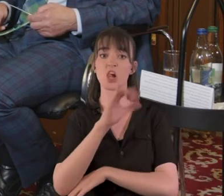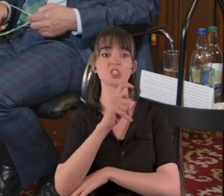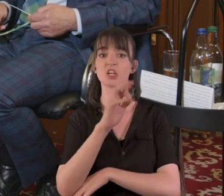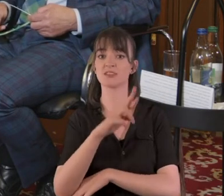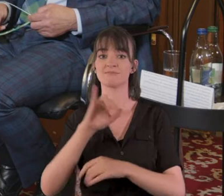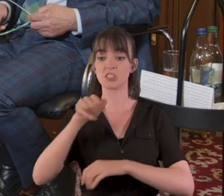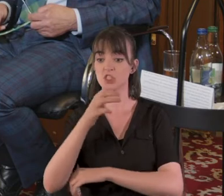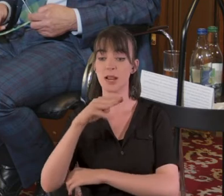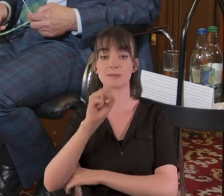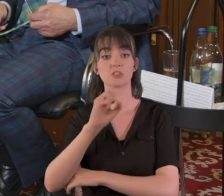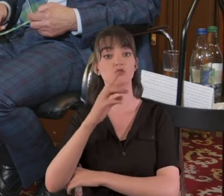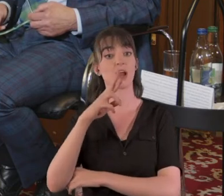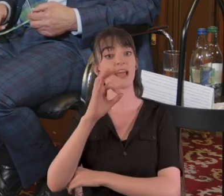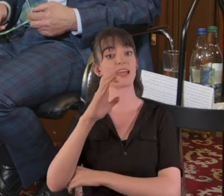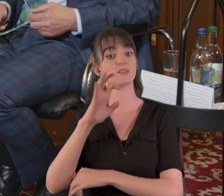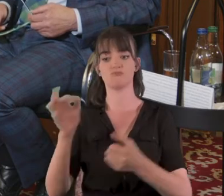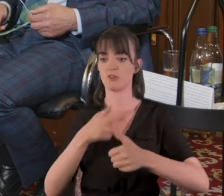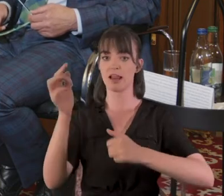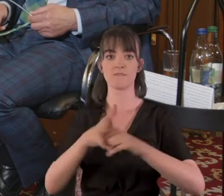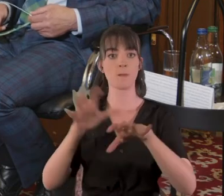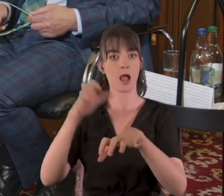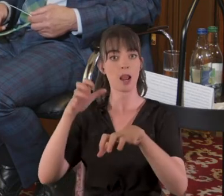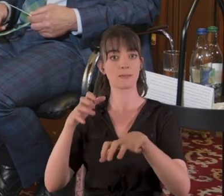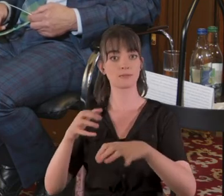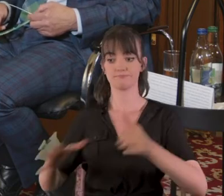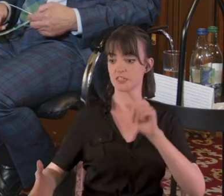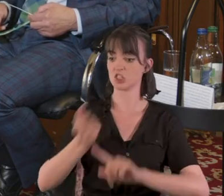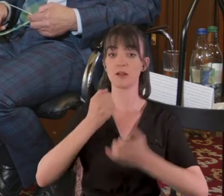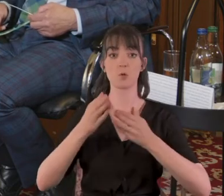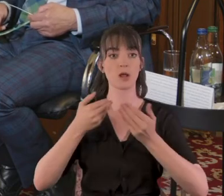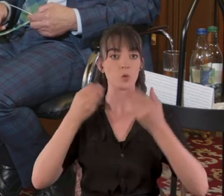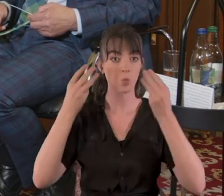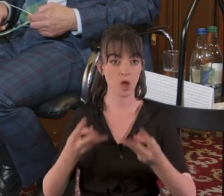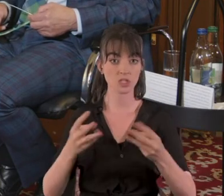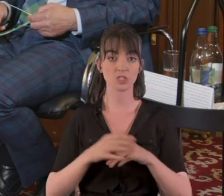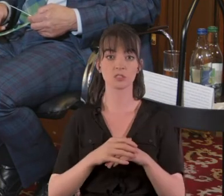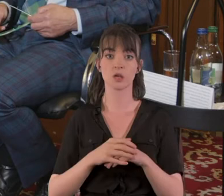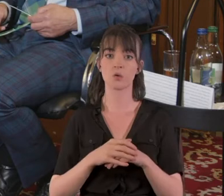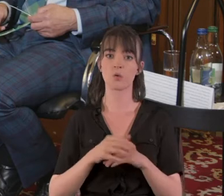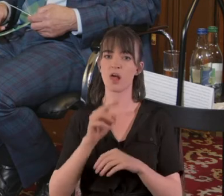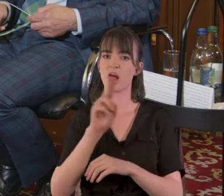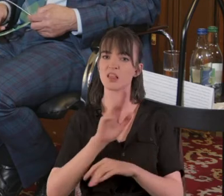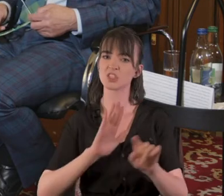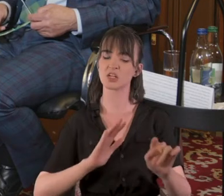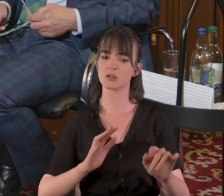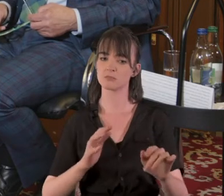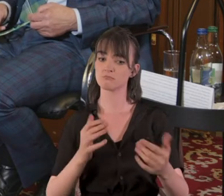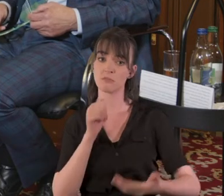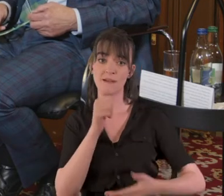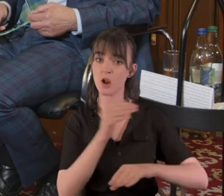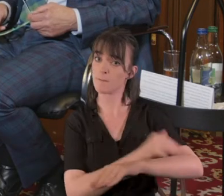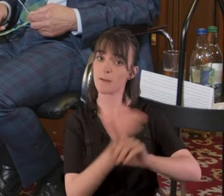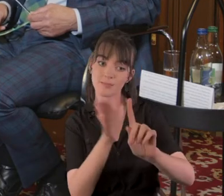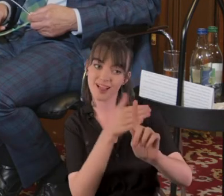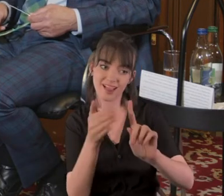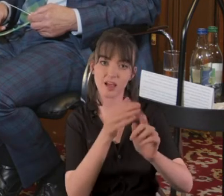parliament. He was he had what he wanted. The Ulster issue, there was no issue of coercing Ulster. So why